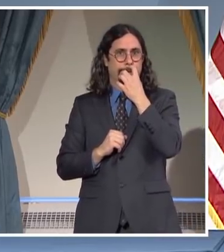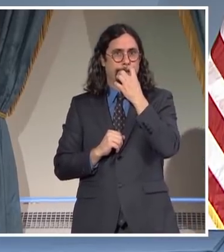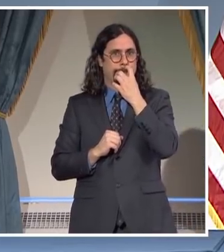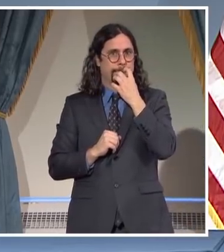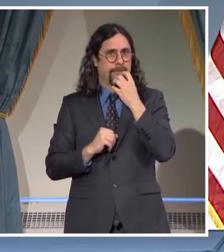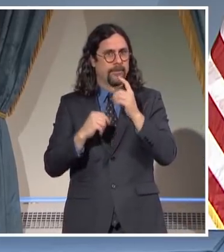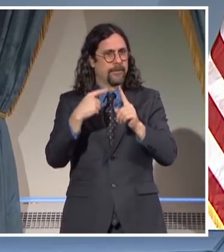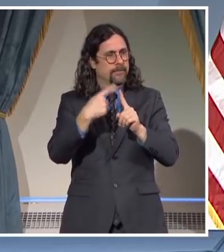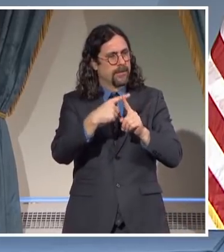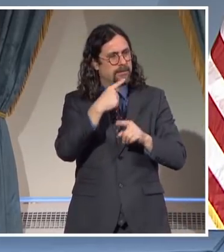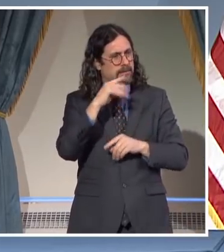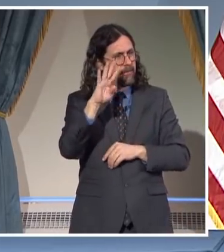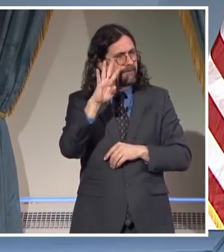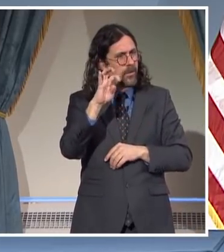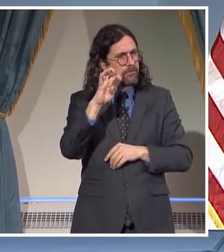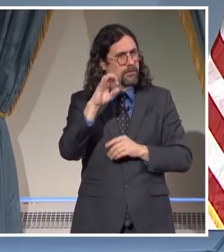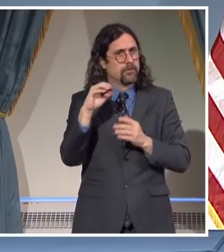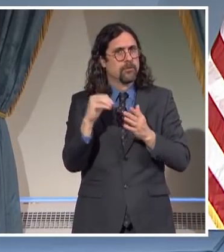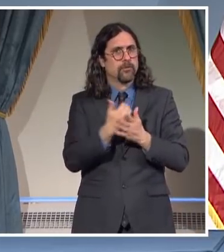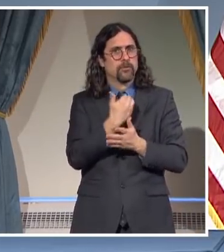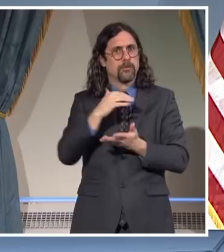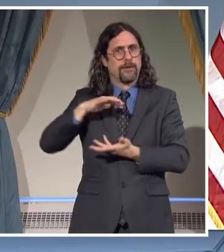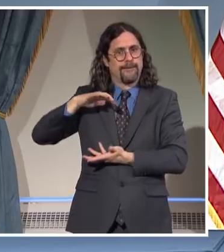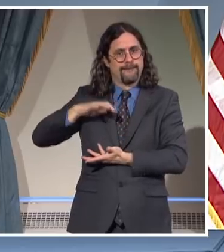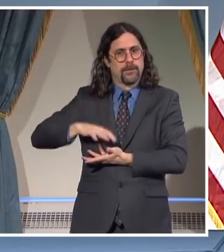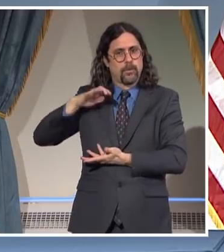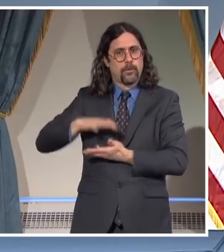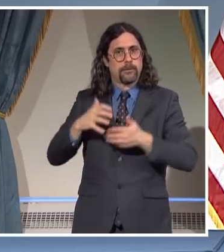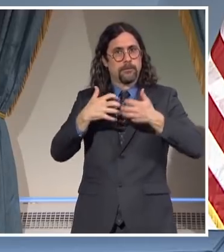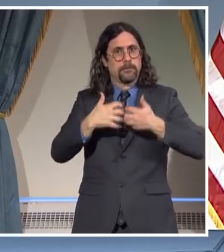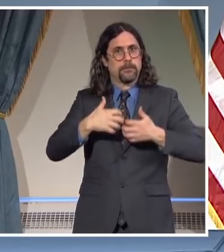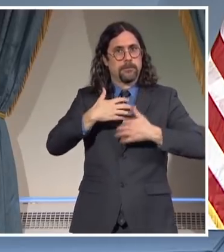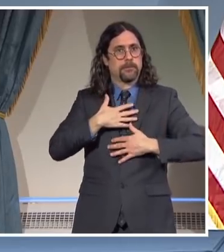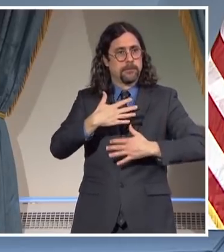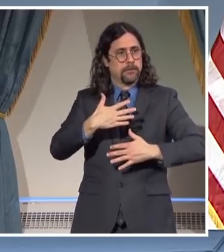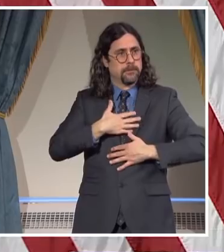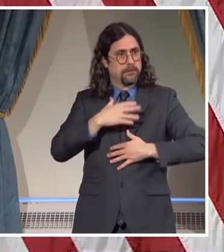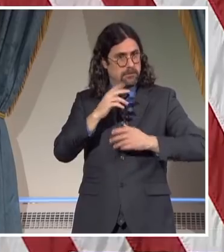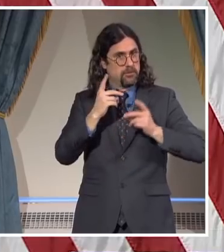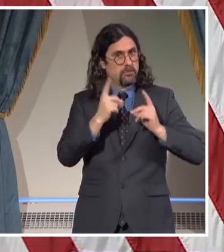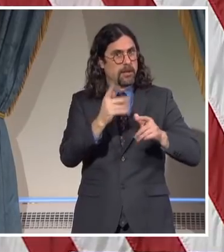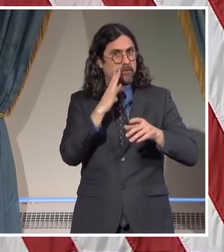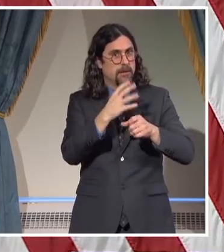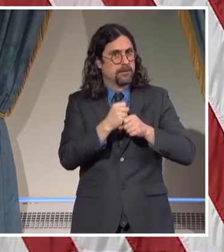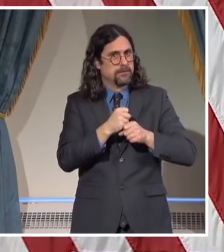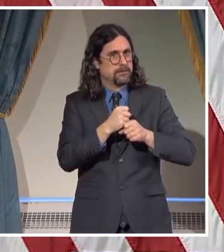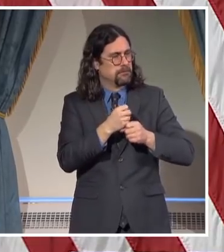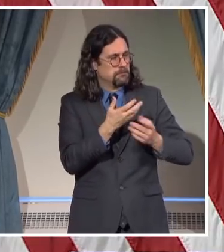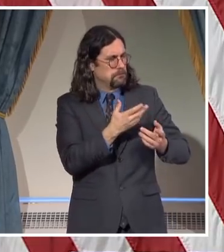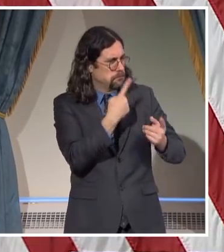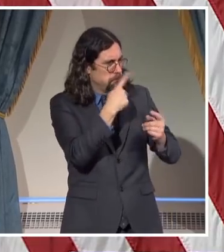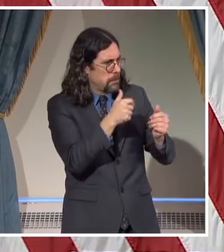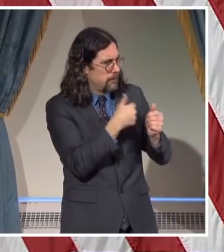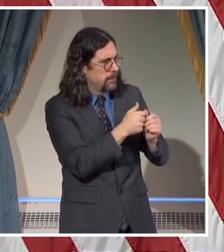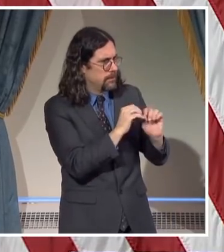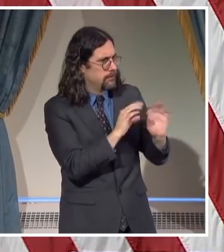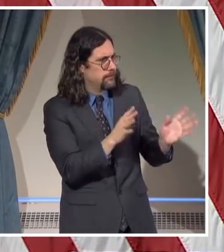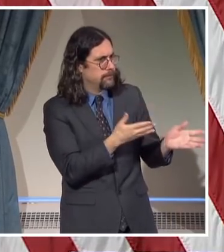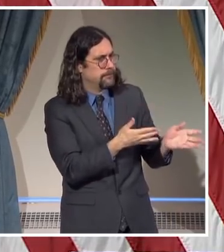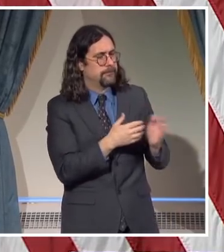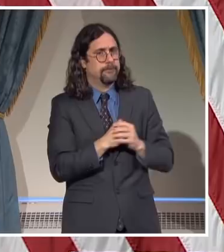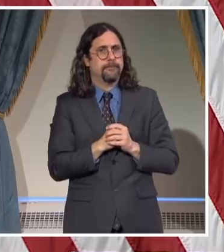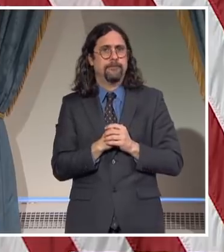we got? Are those already in the hands of, are they all entirely in the hands of hospitals? Yeah, that was, as you can